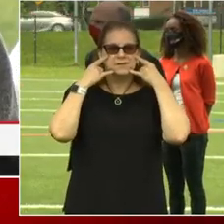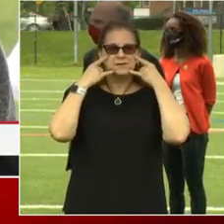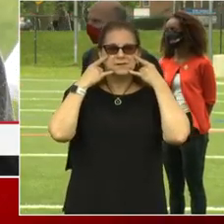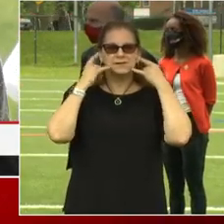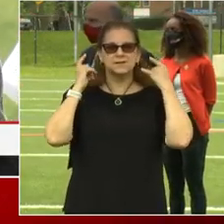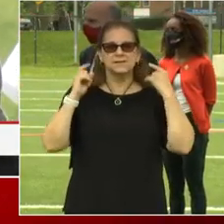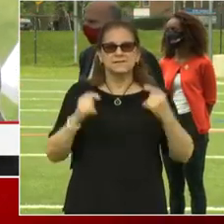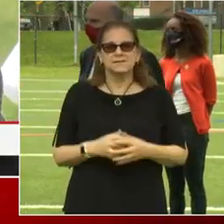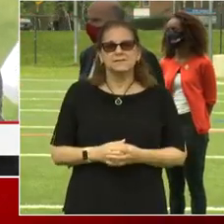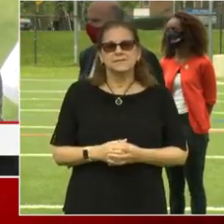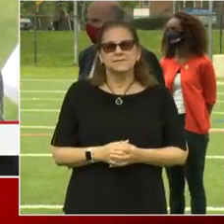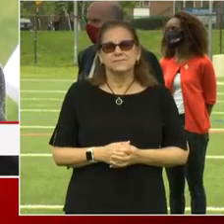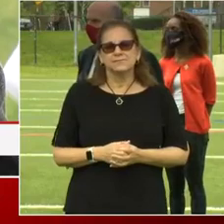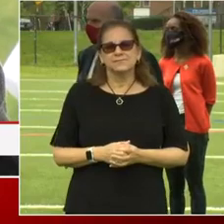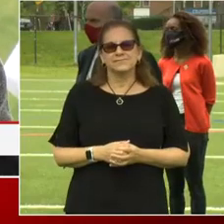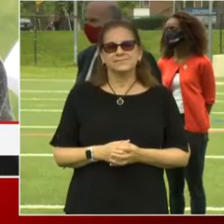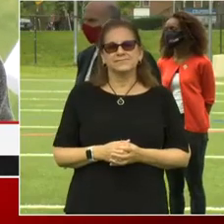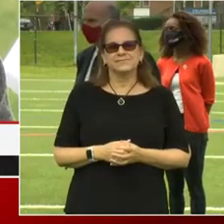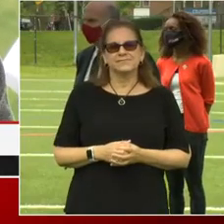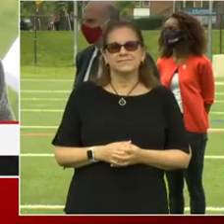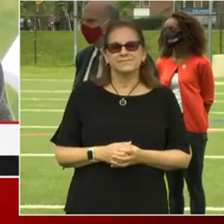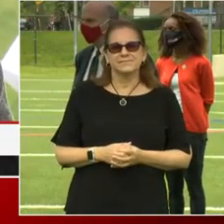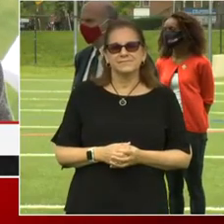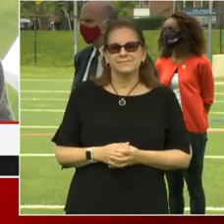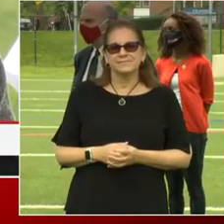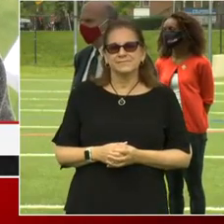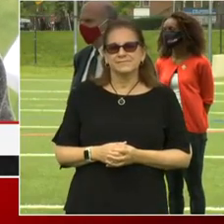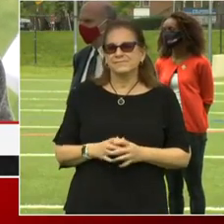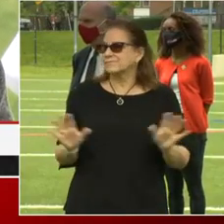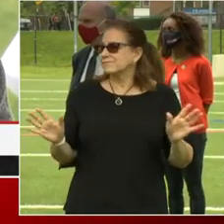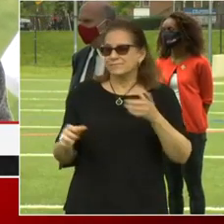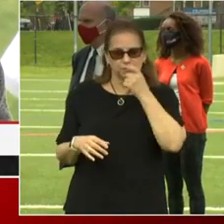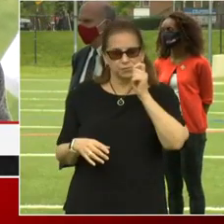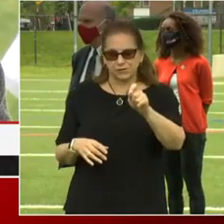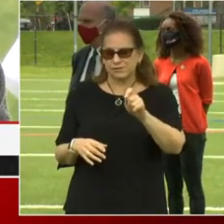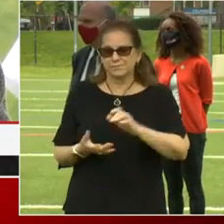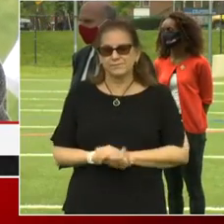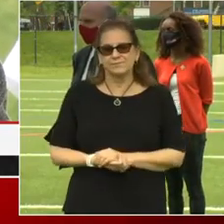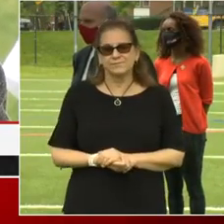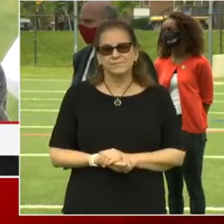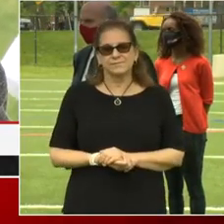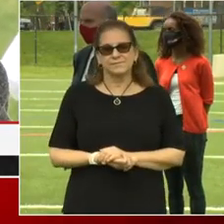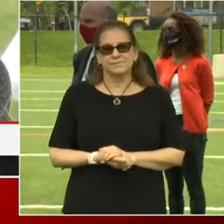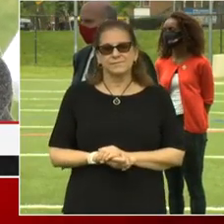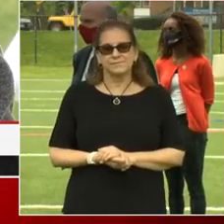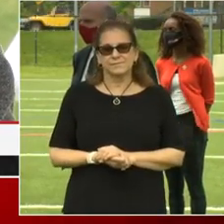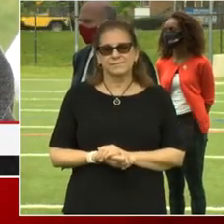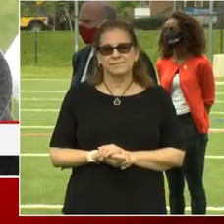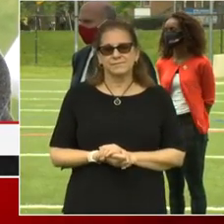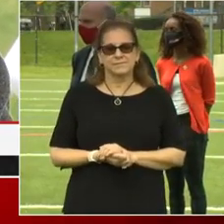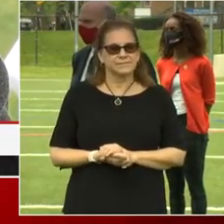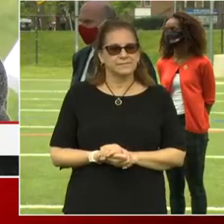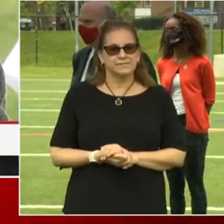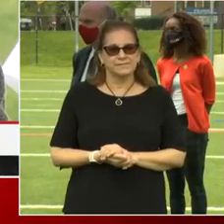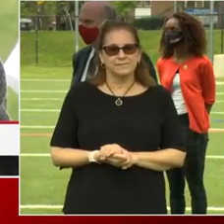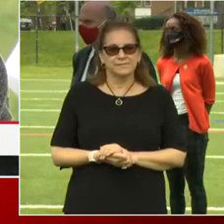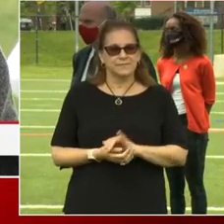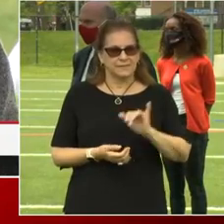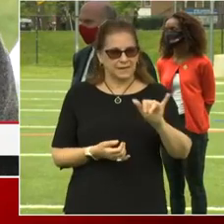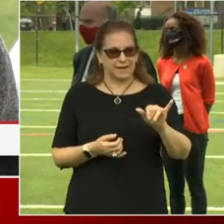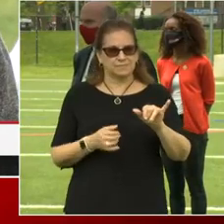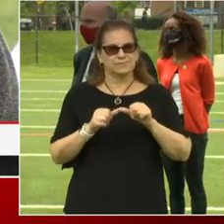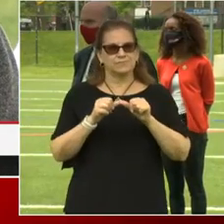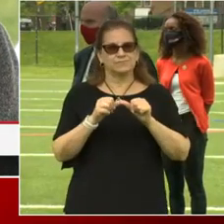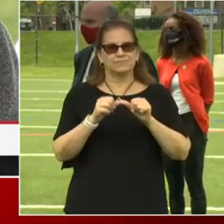was an error out of my office. That's just plain and simple. And so what is correct was posted on